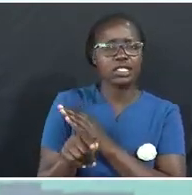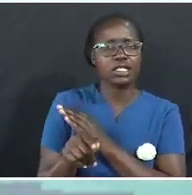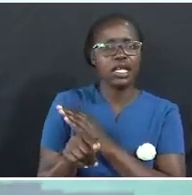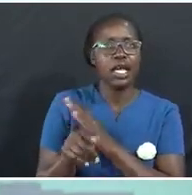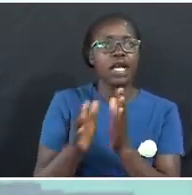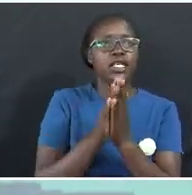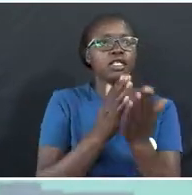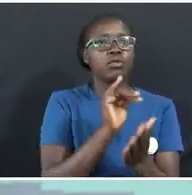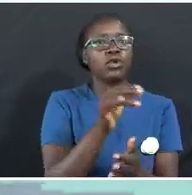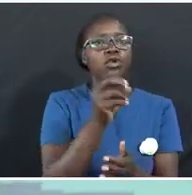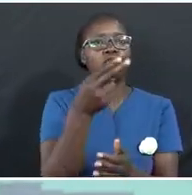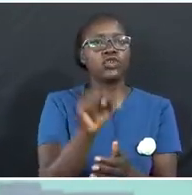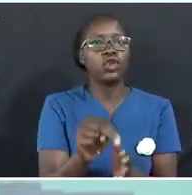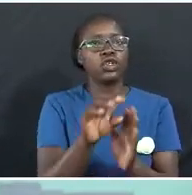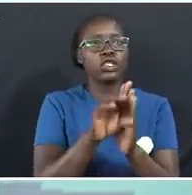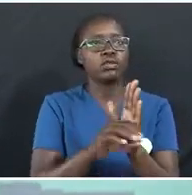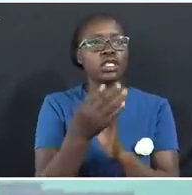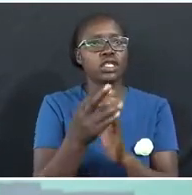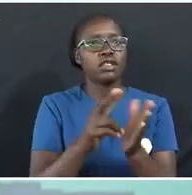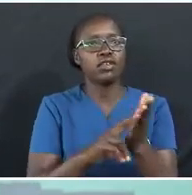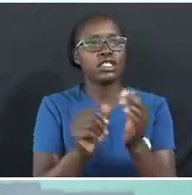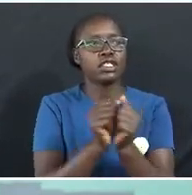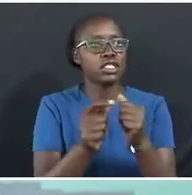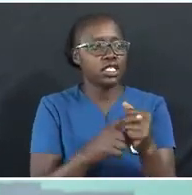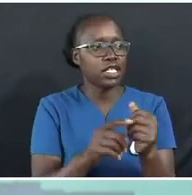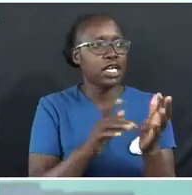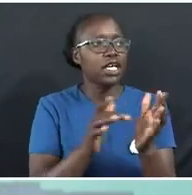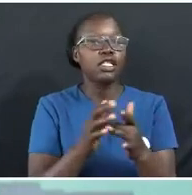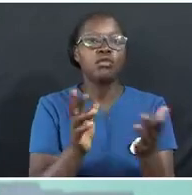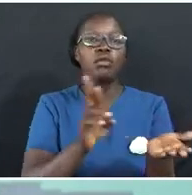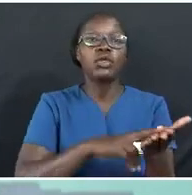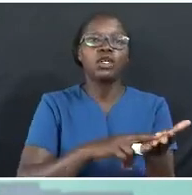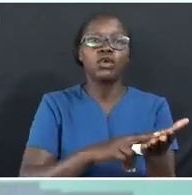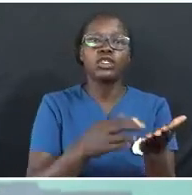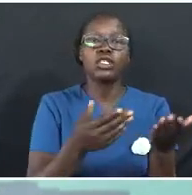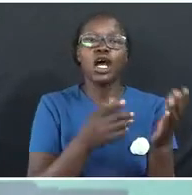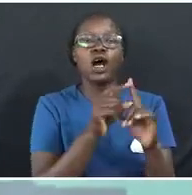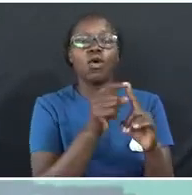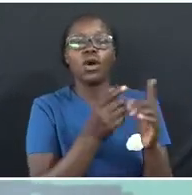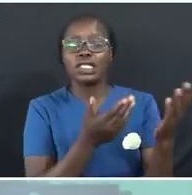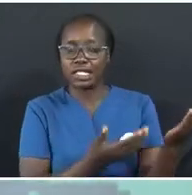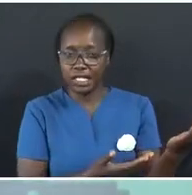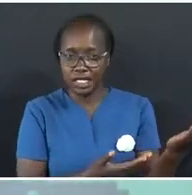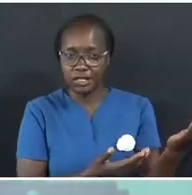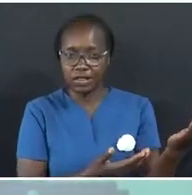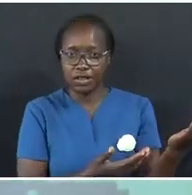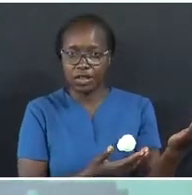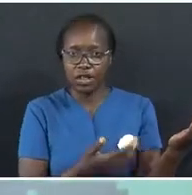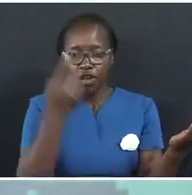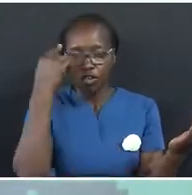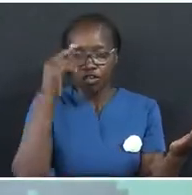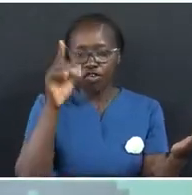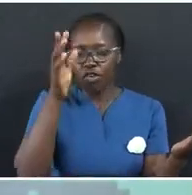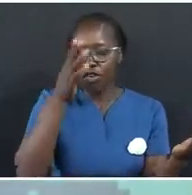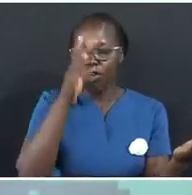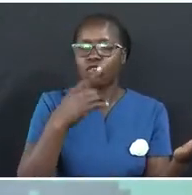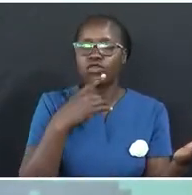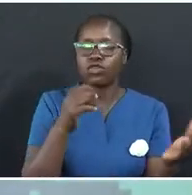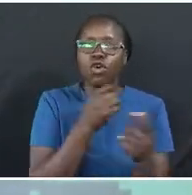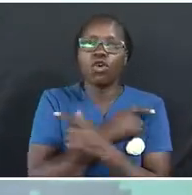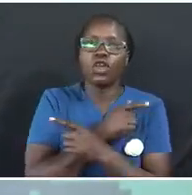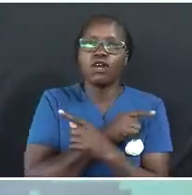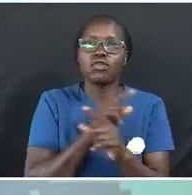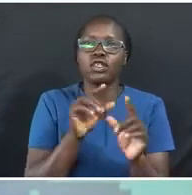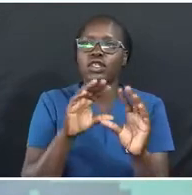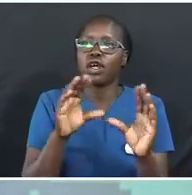In the book of John chapter 3 verse 16, the Bible records the following words. And the Marine, if you are